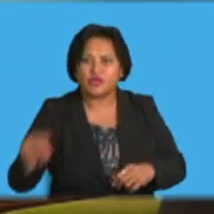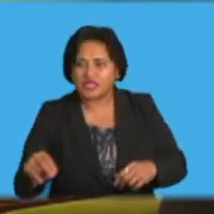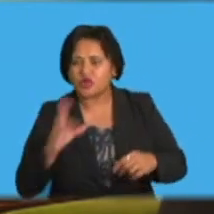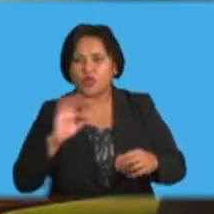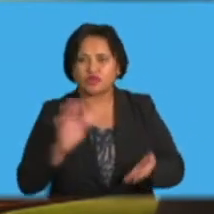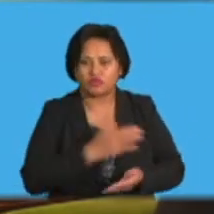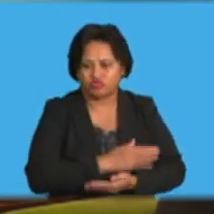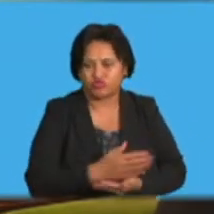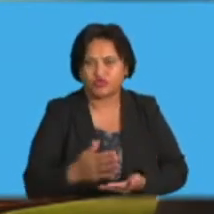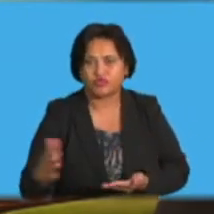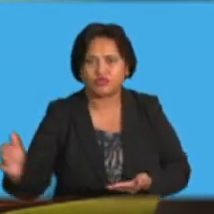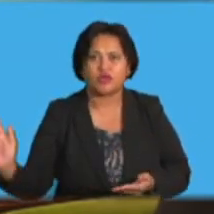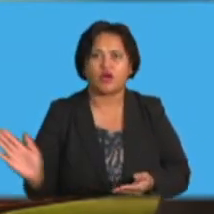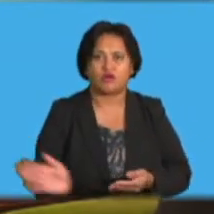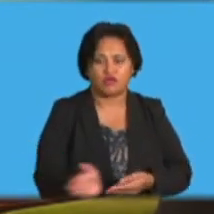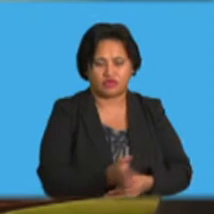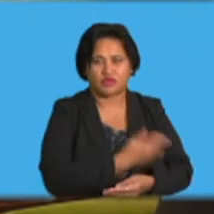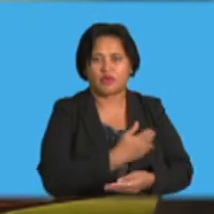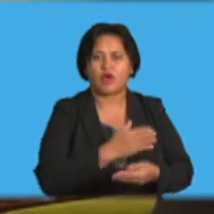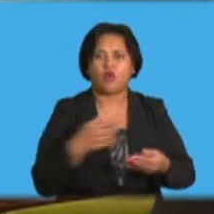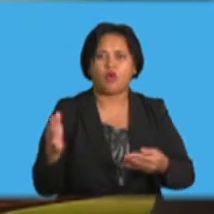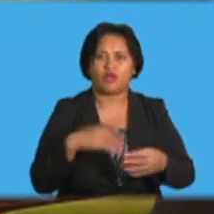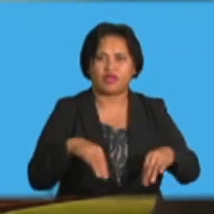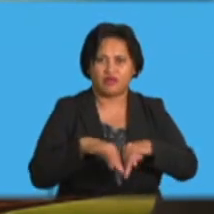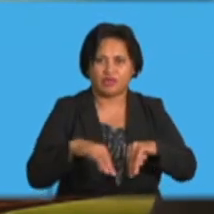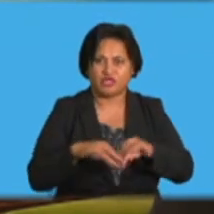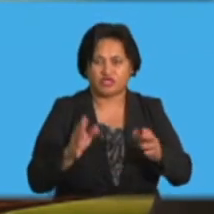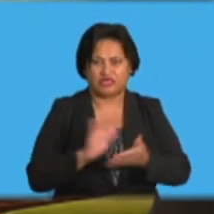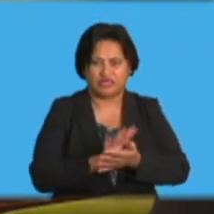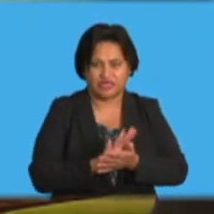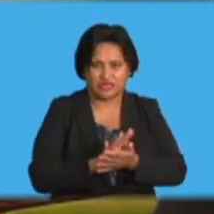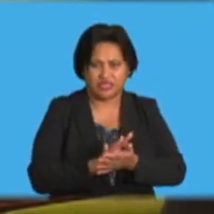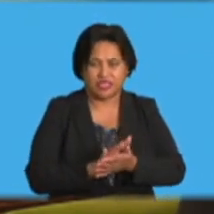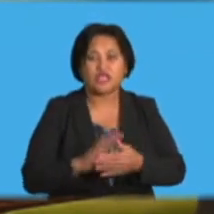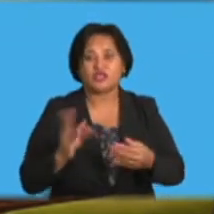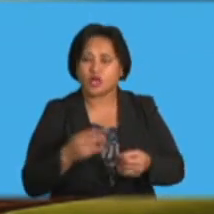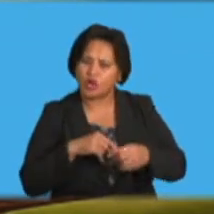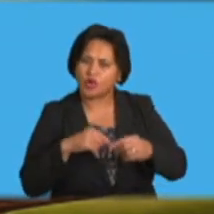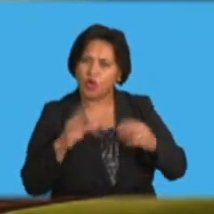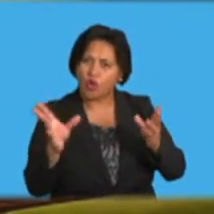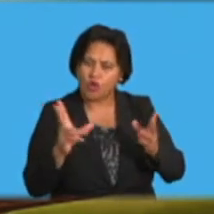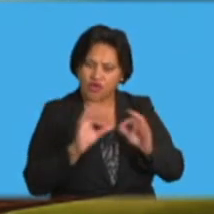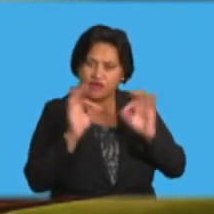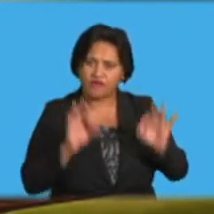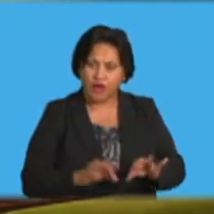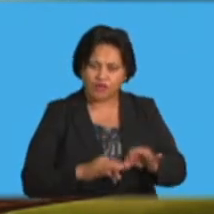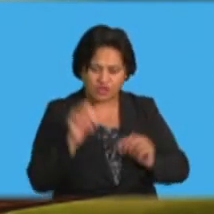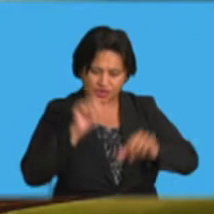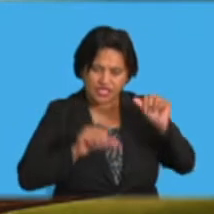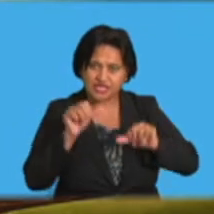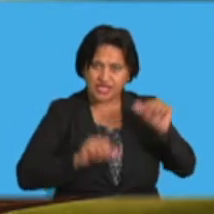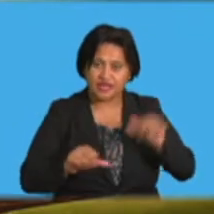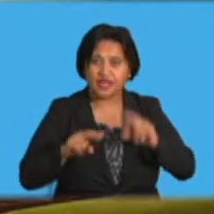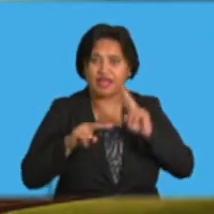replanting. Madam Speaker, to date, a total of 5,678 forms have been assessed. The FSC and Ministry of Sugar Industry